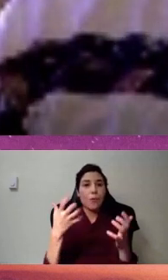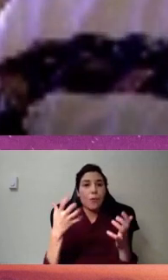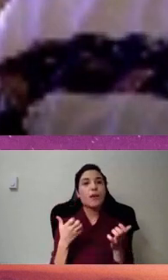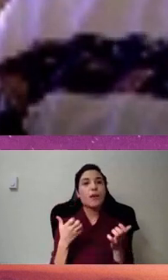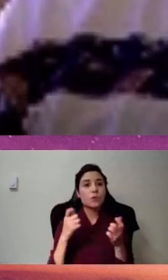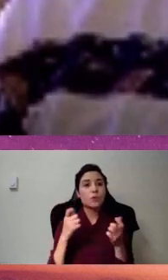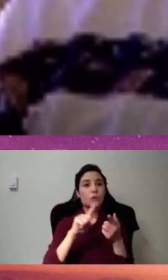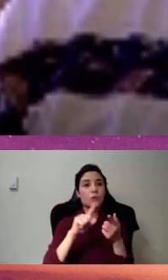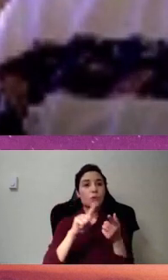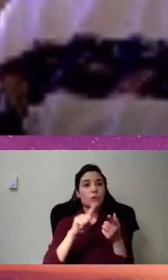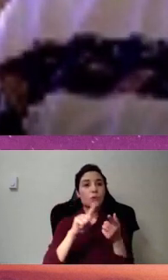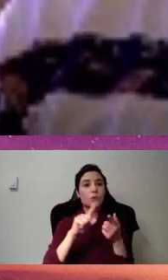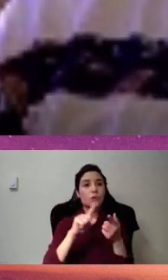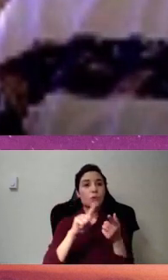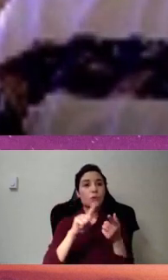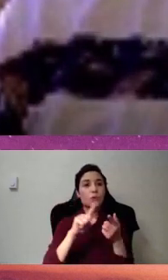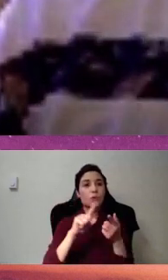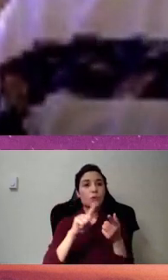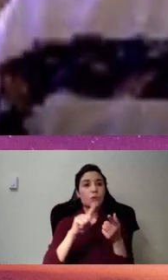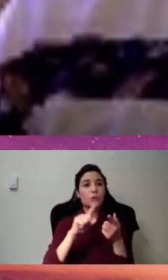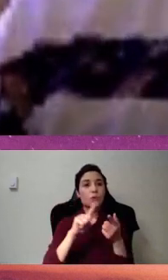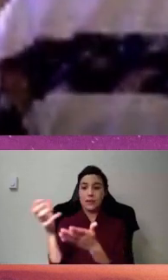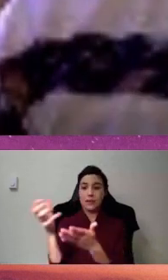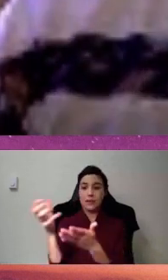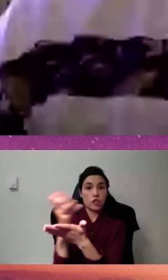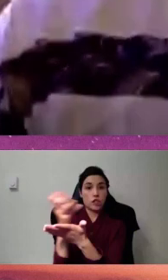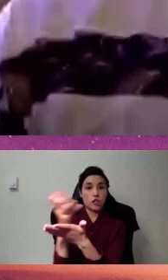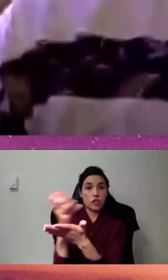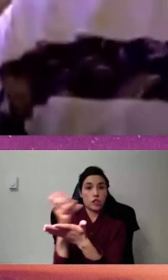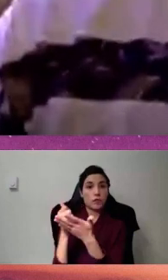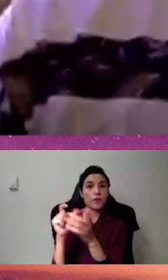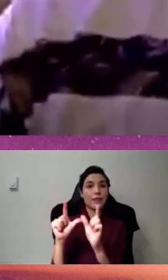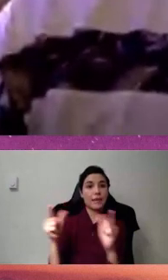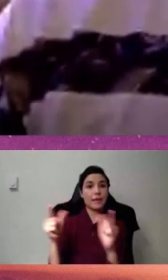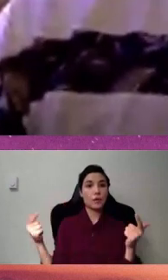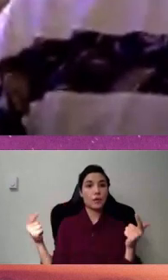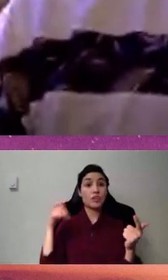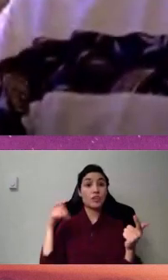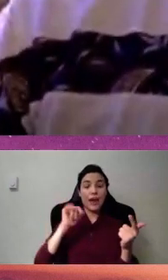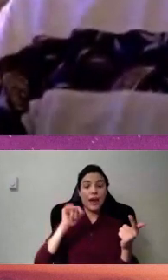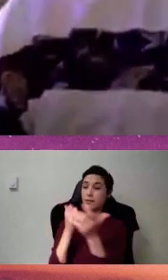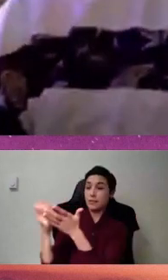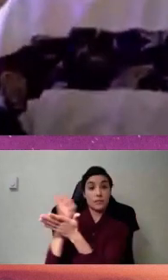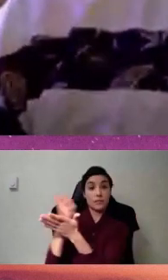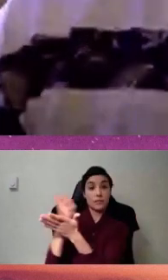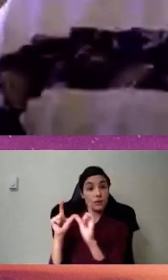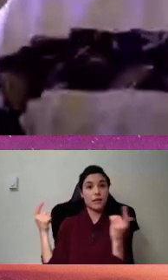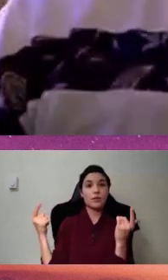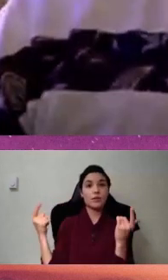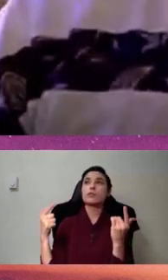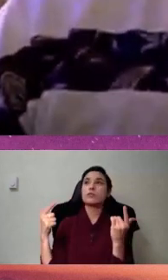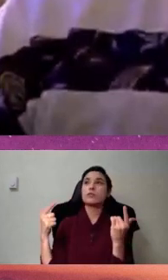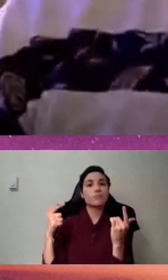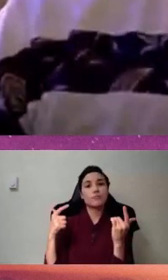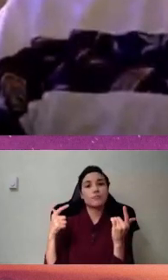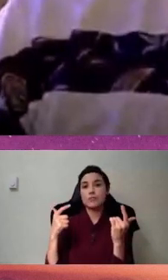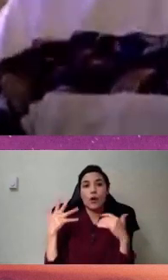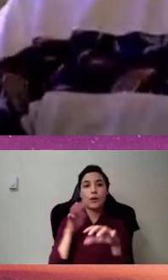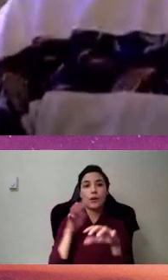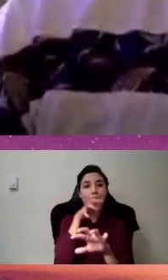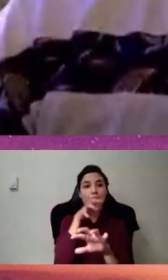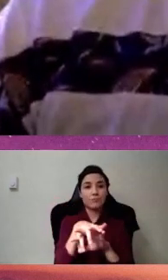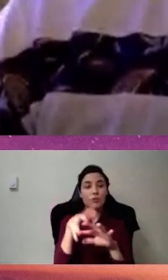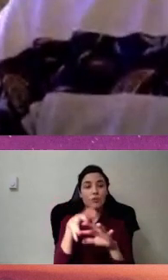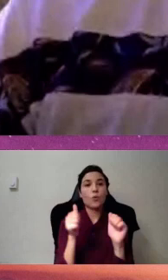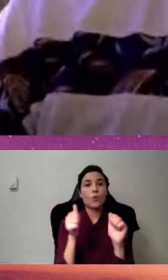way we speak about colonialism. Deserve language is inherently colonial. And because indigenous